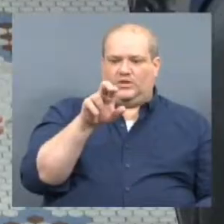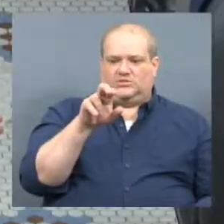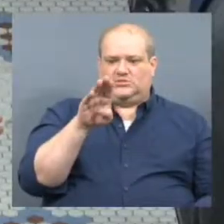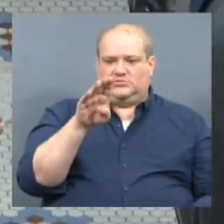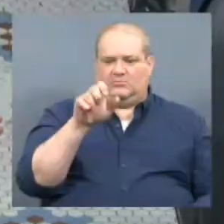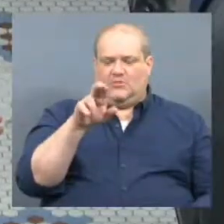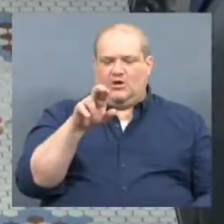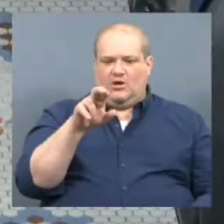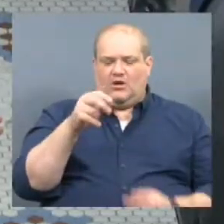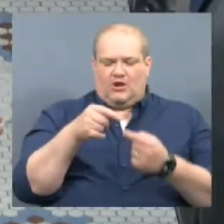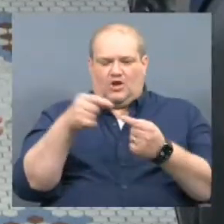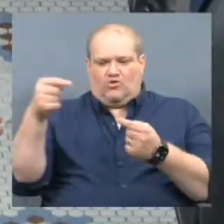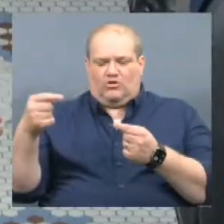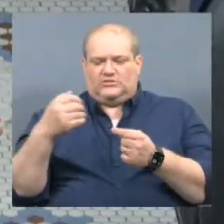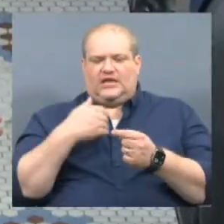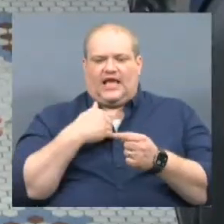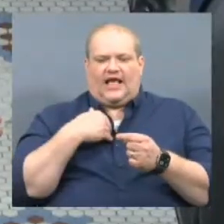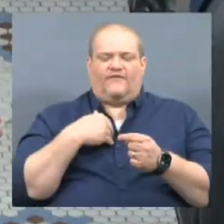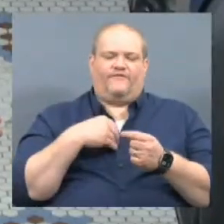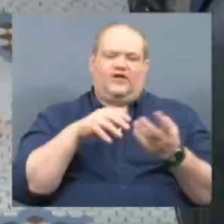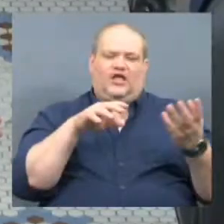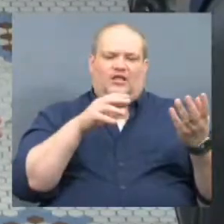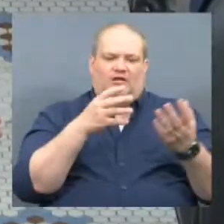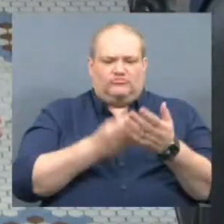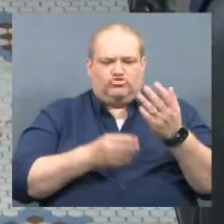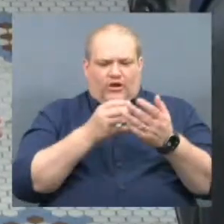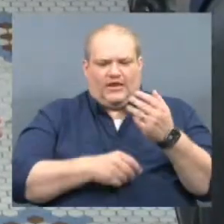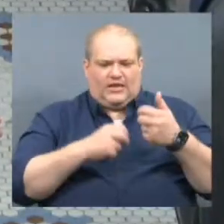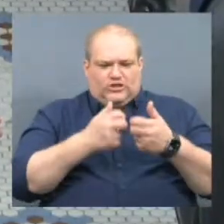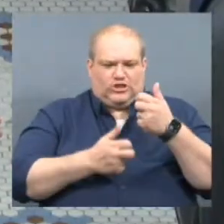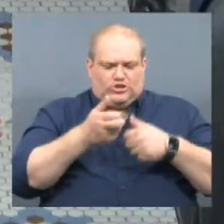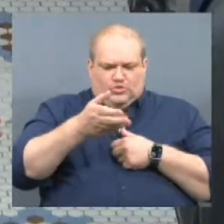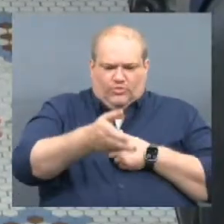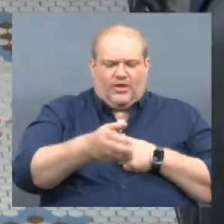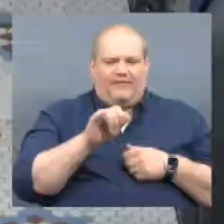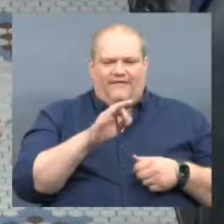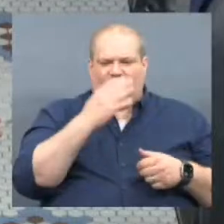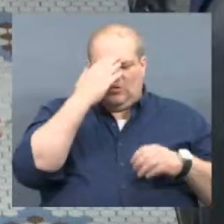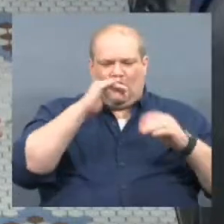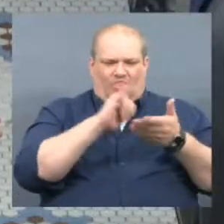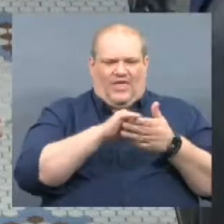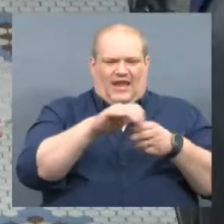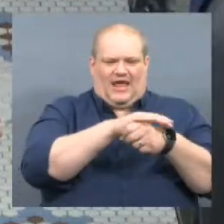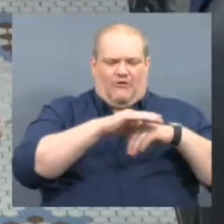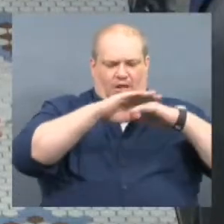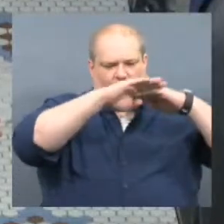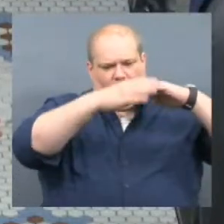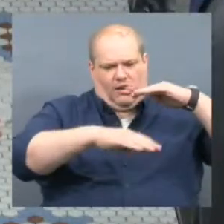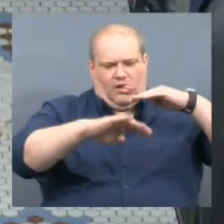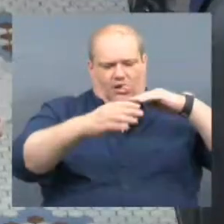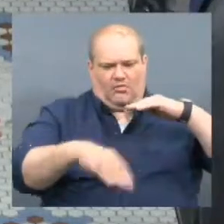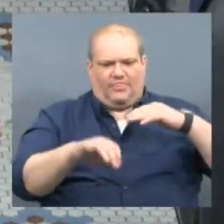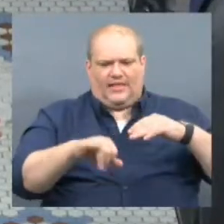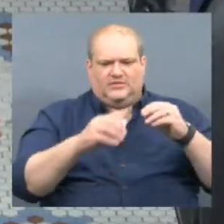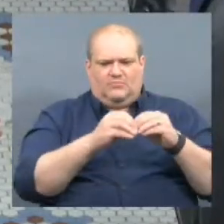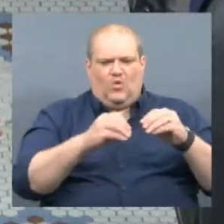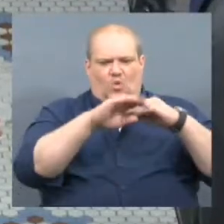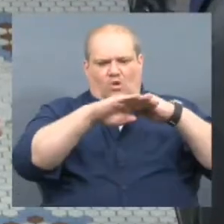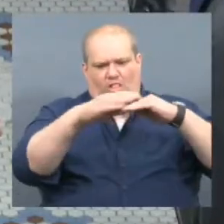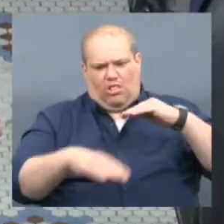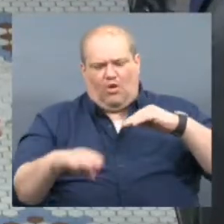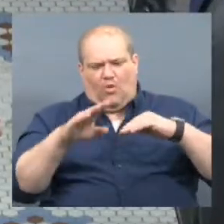have a drainage issue over there. Because if you know that topography of that area, it is lower